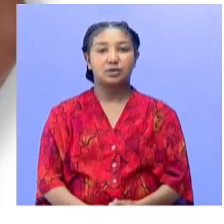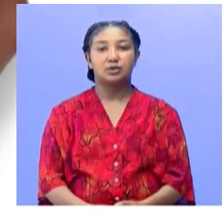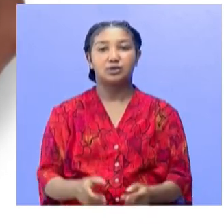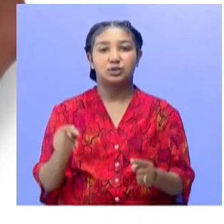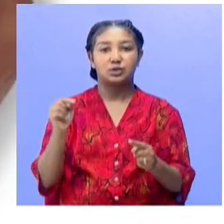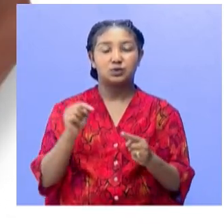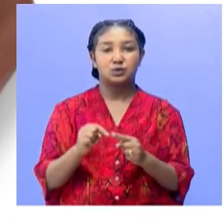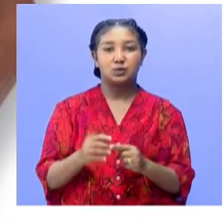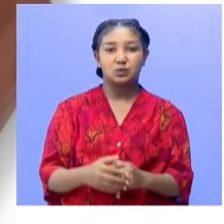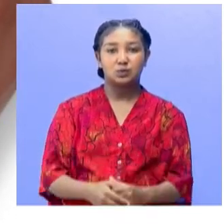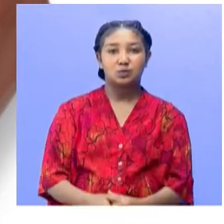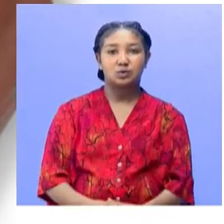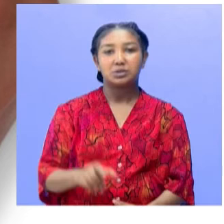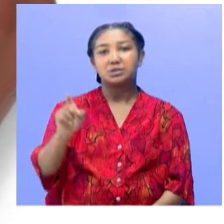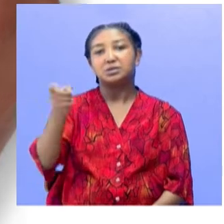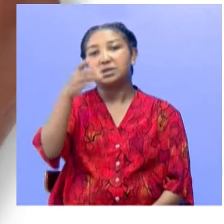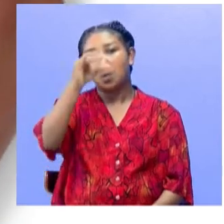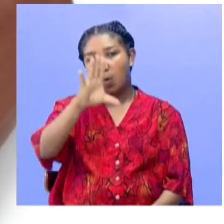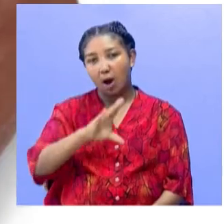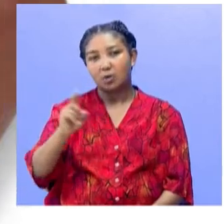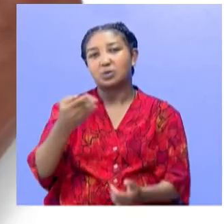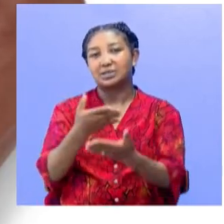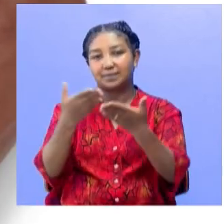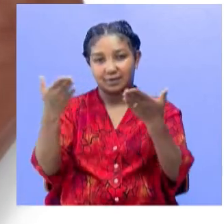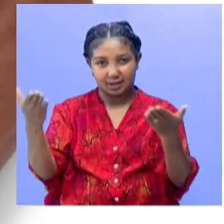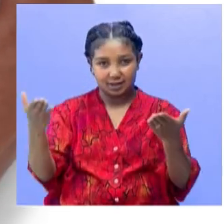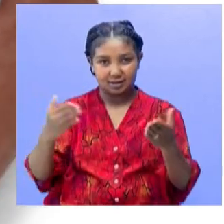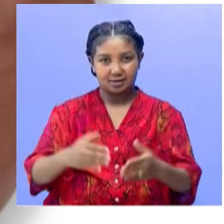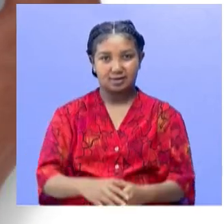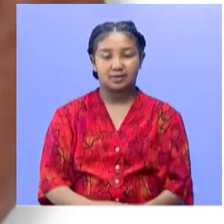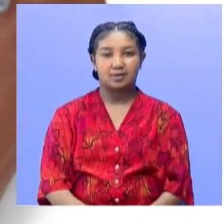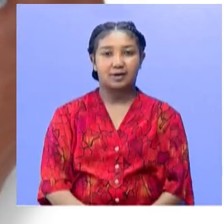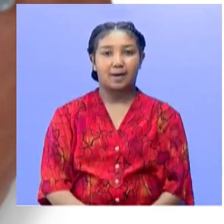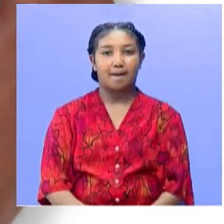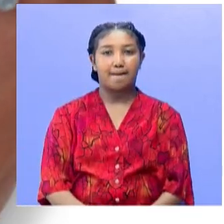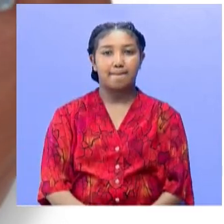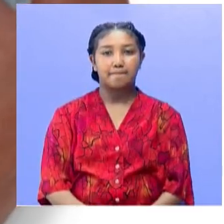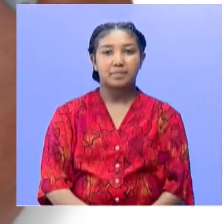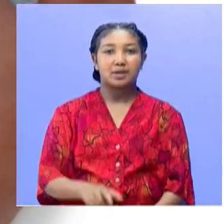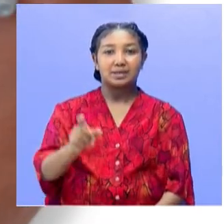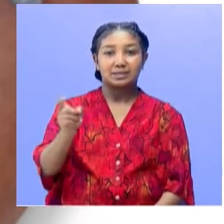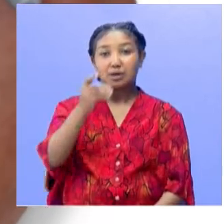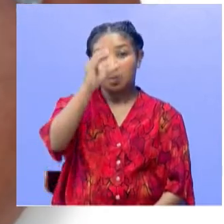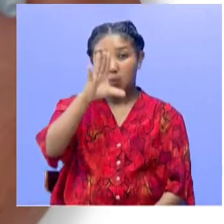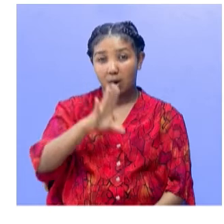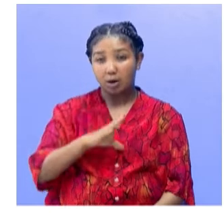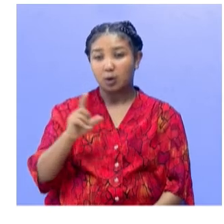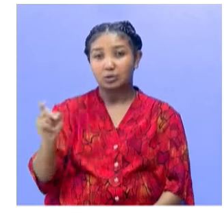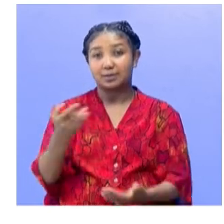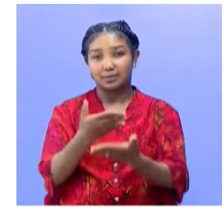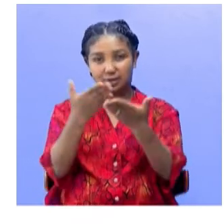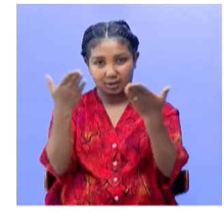to someone or something, someone or